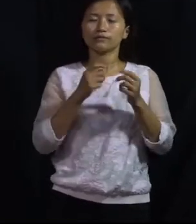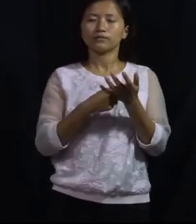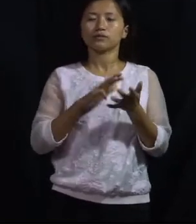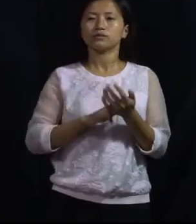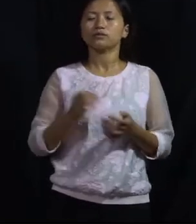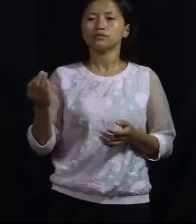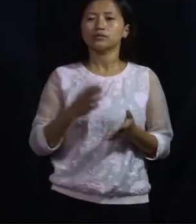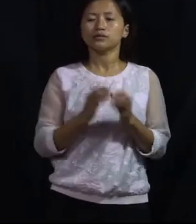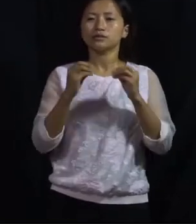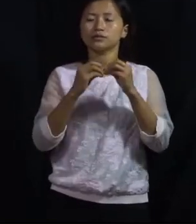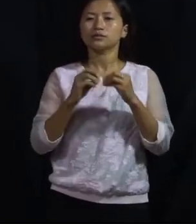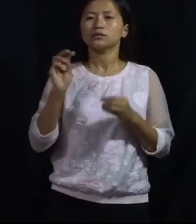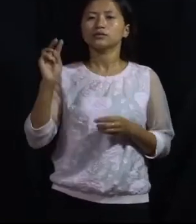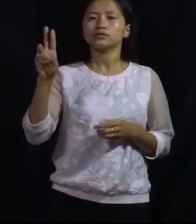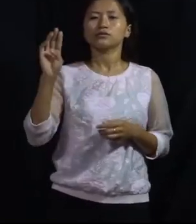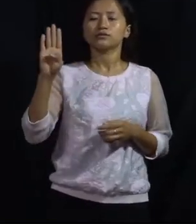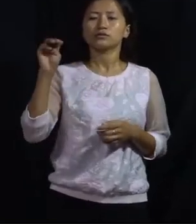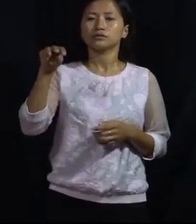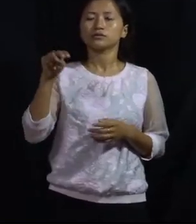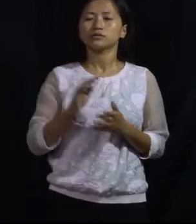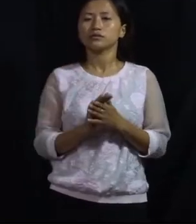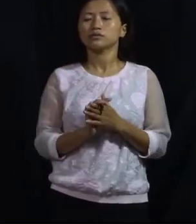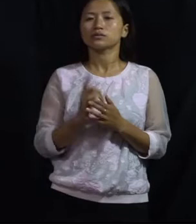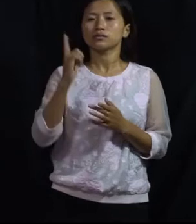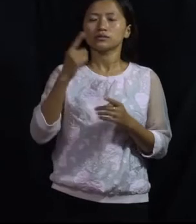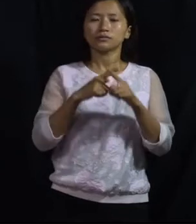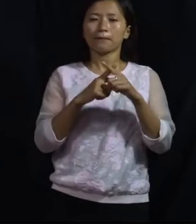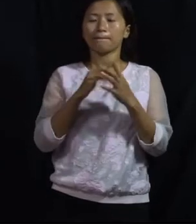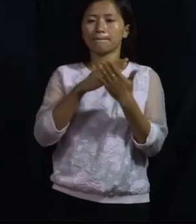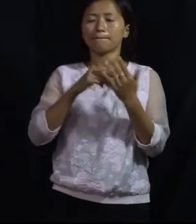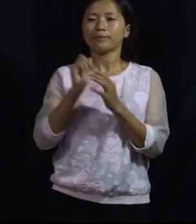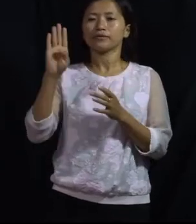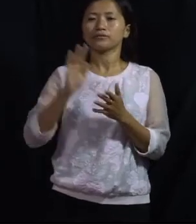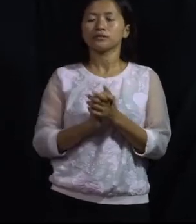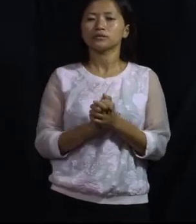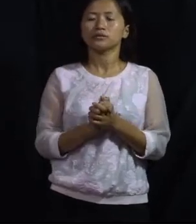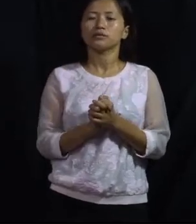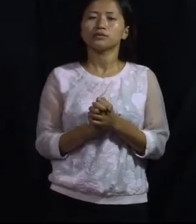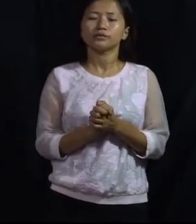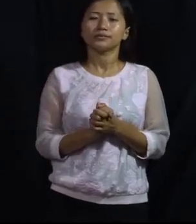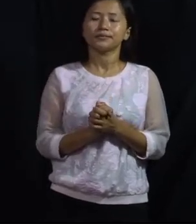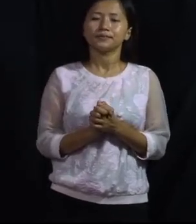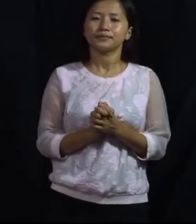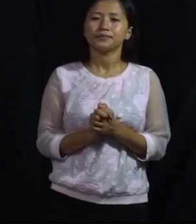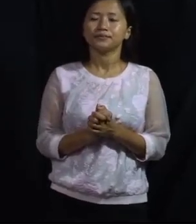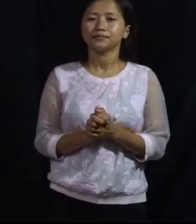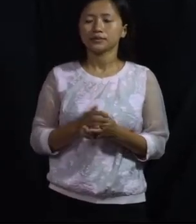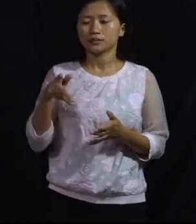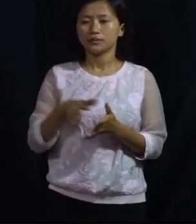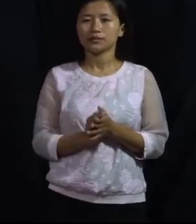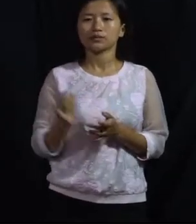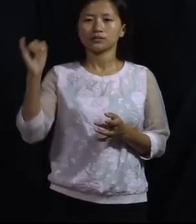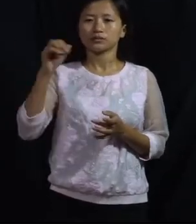for new capital for B is 24,000 into 1/4. His new share is 1/4. So it will